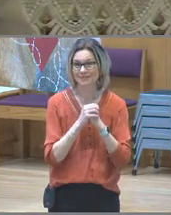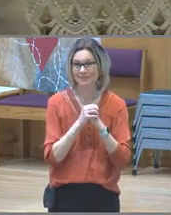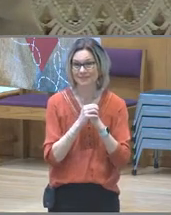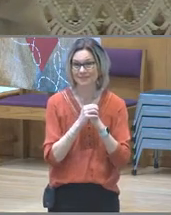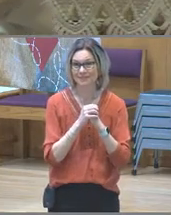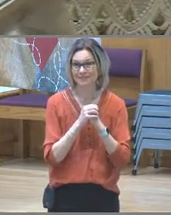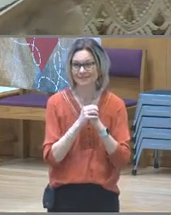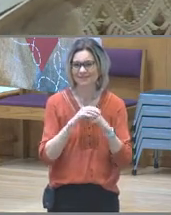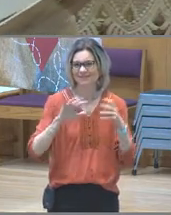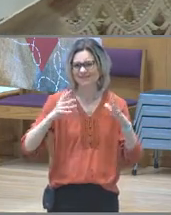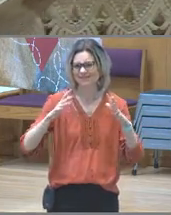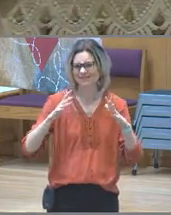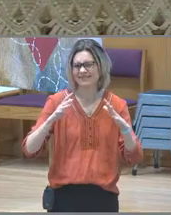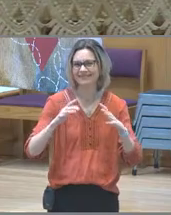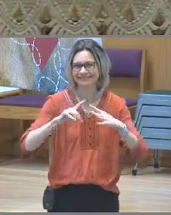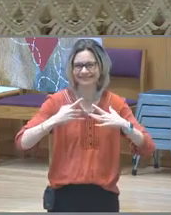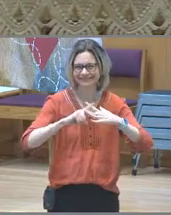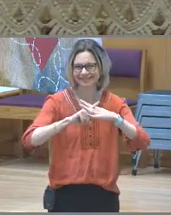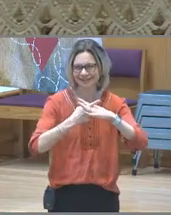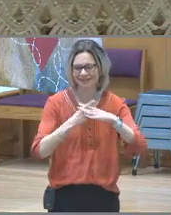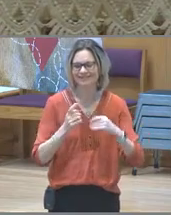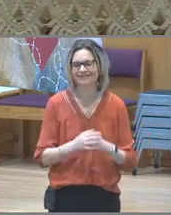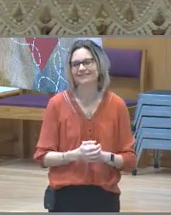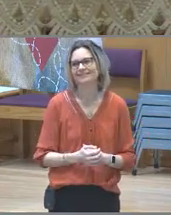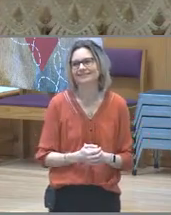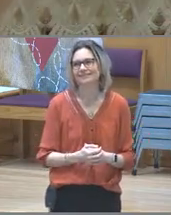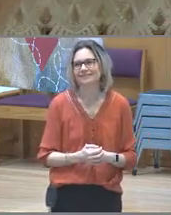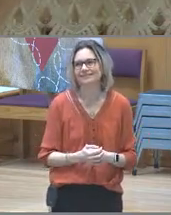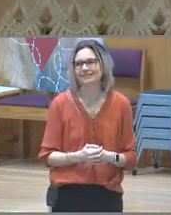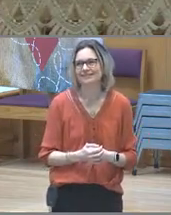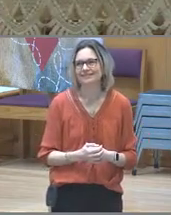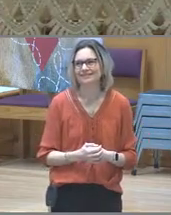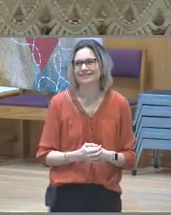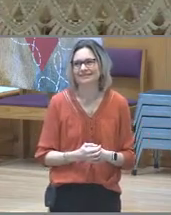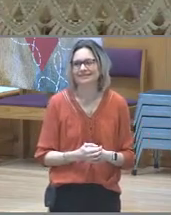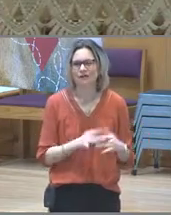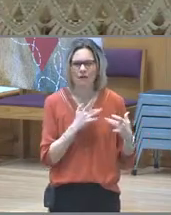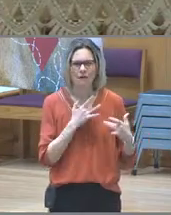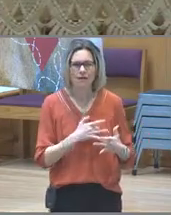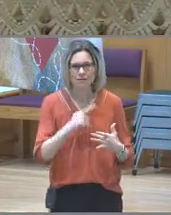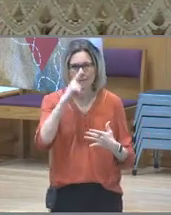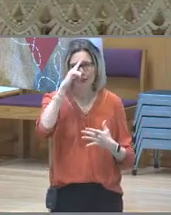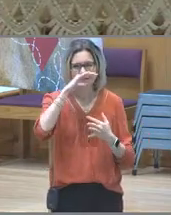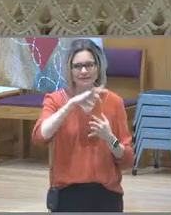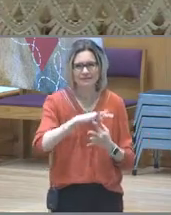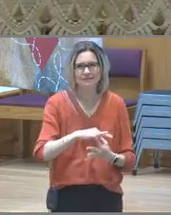Yes. Kind of, but let's start. Let's prepare our hearts and our minds